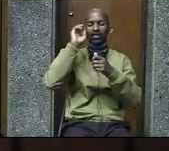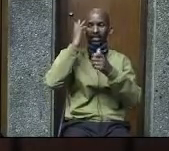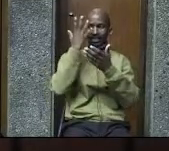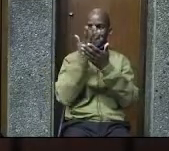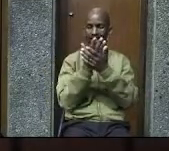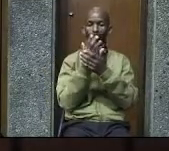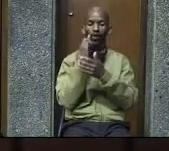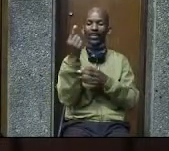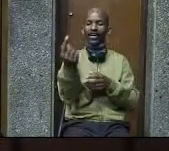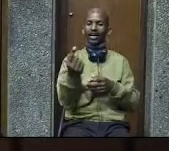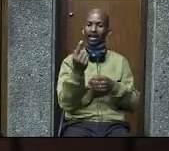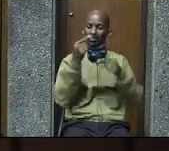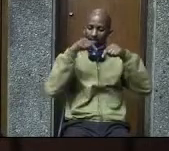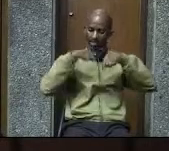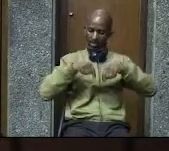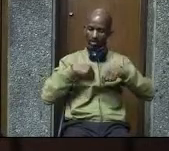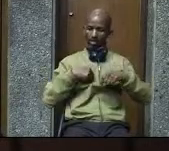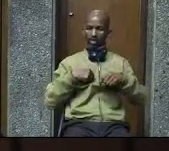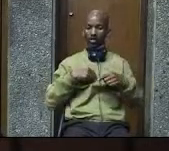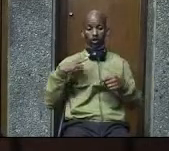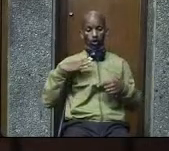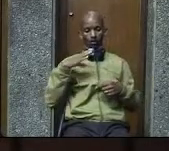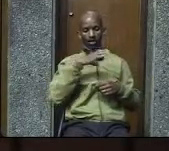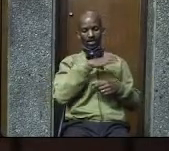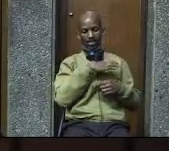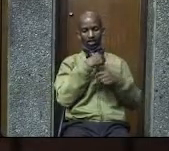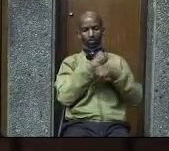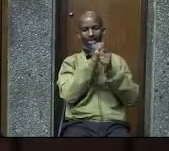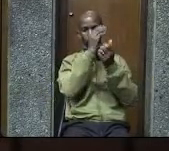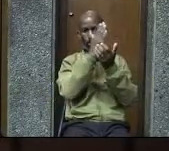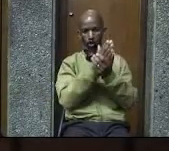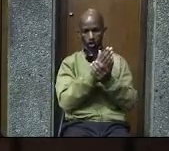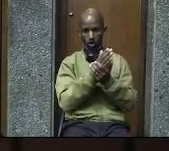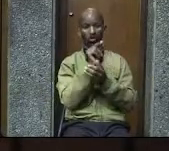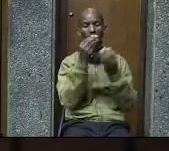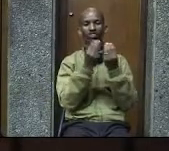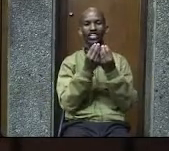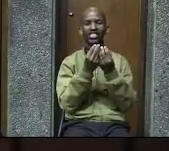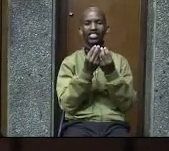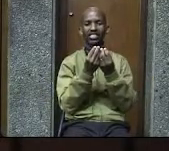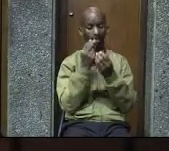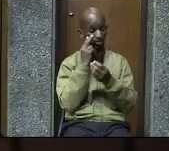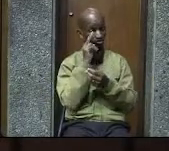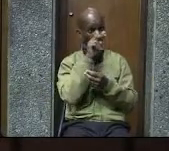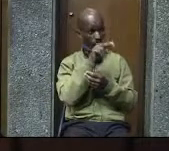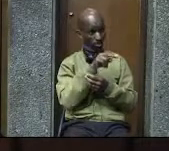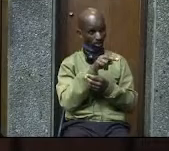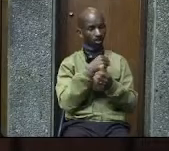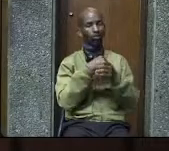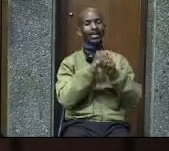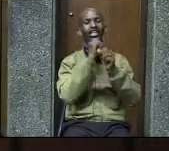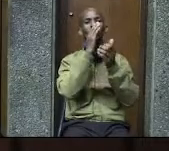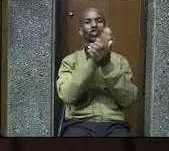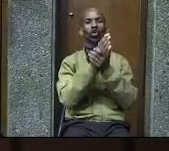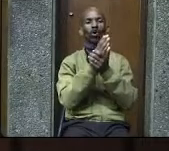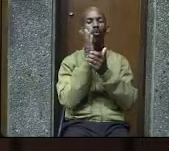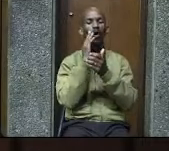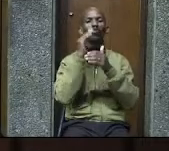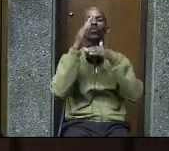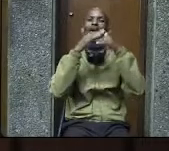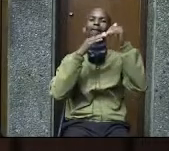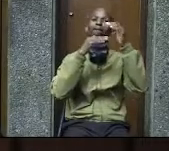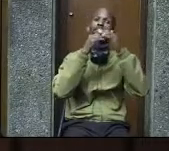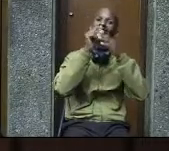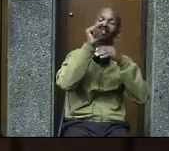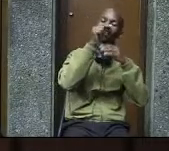ha ba tla next time ba tla ka committee ya bone ba etse sure gore ntho tseo ba di consider gore hantse re aha